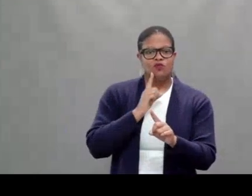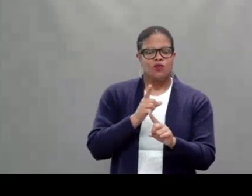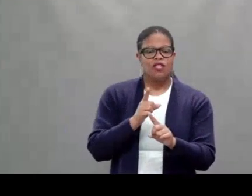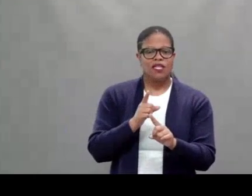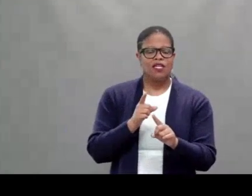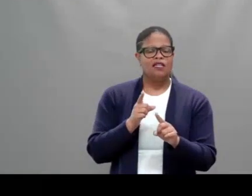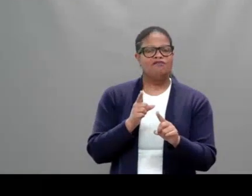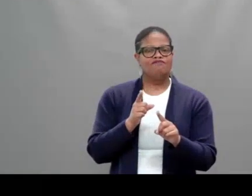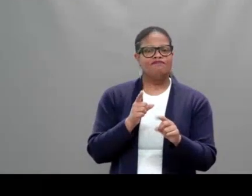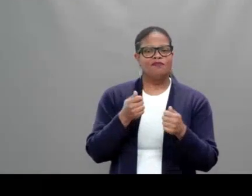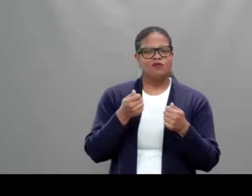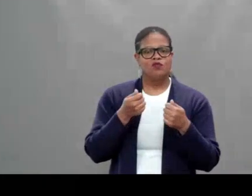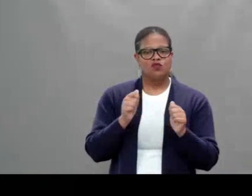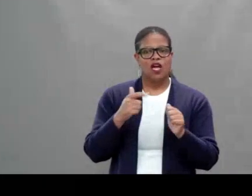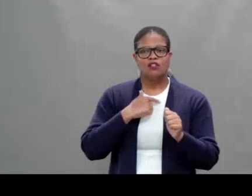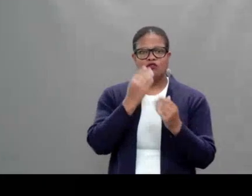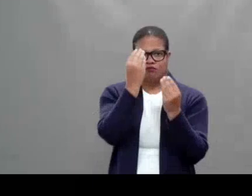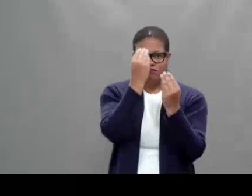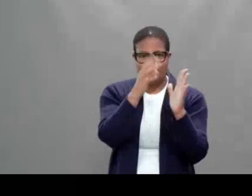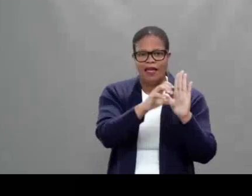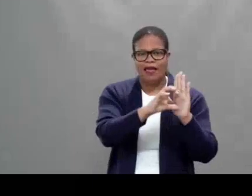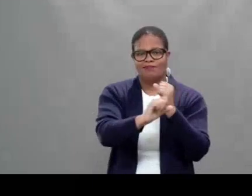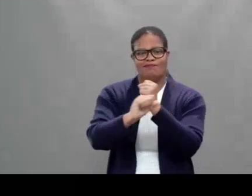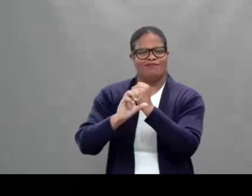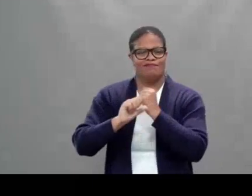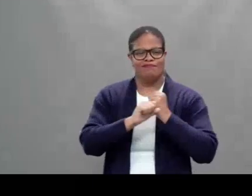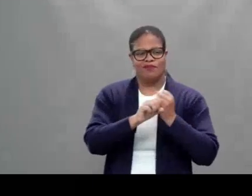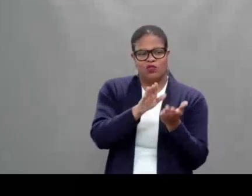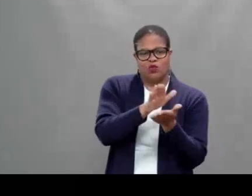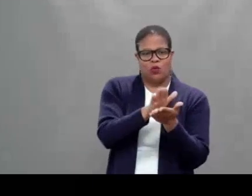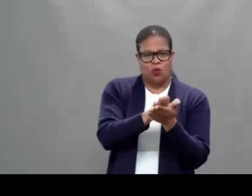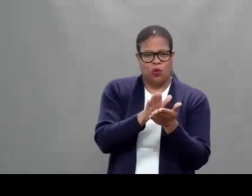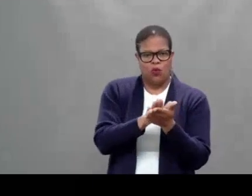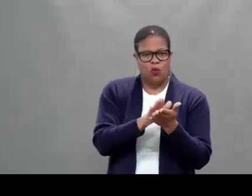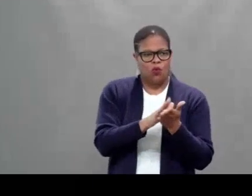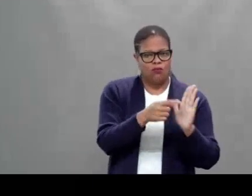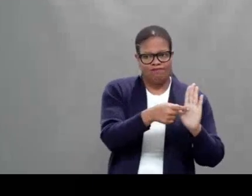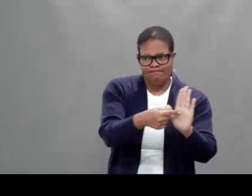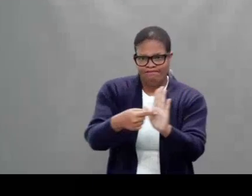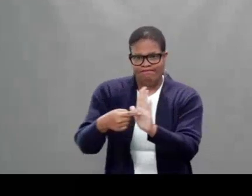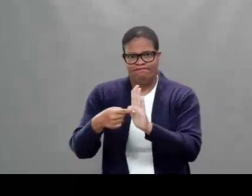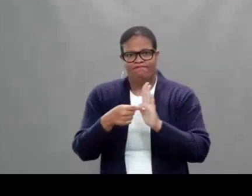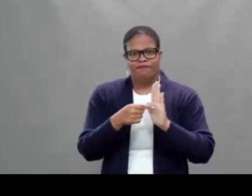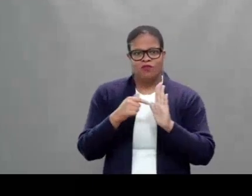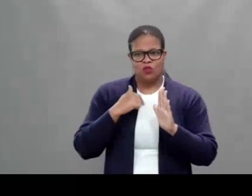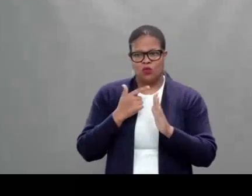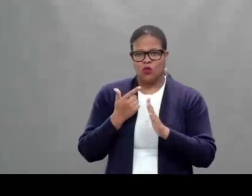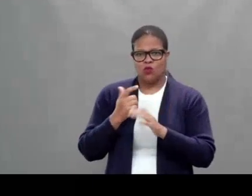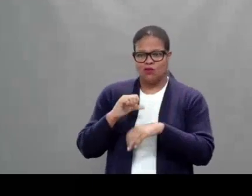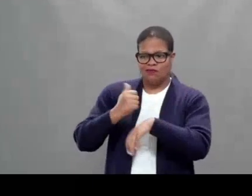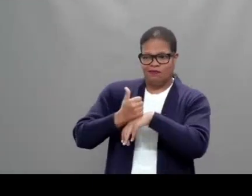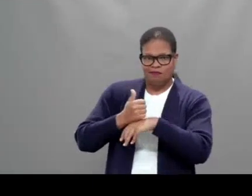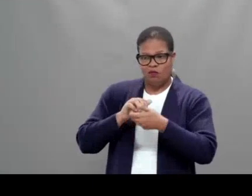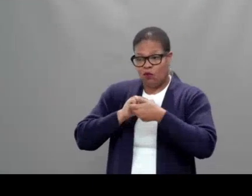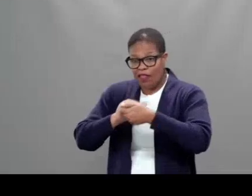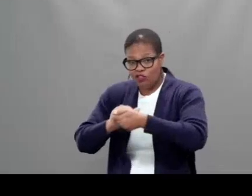try to put the school out there and rebuild relationships with various